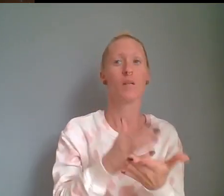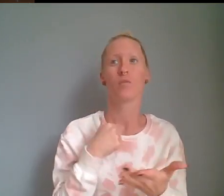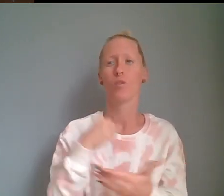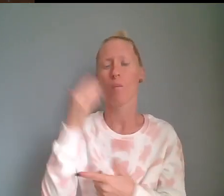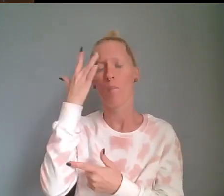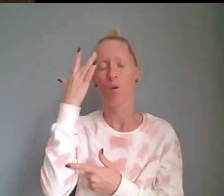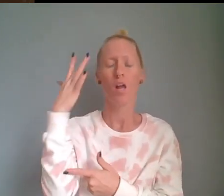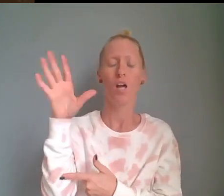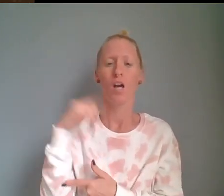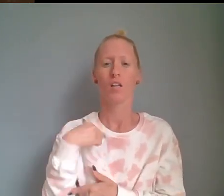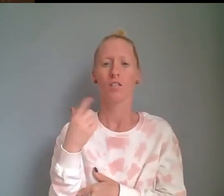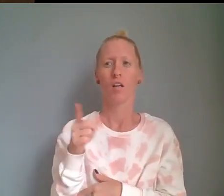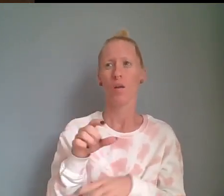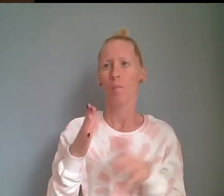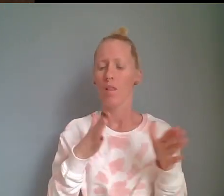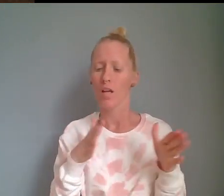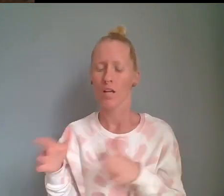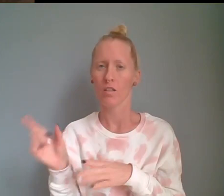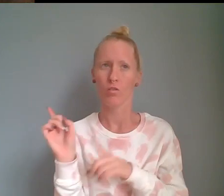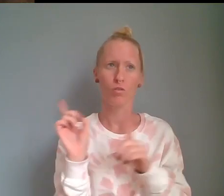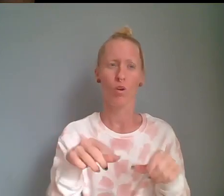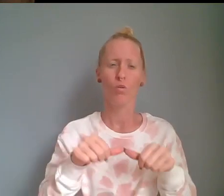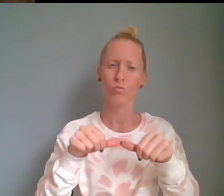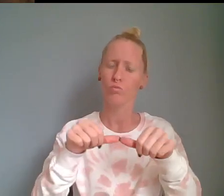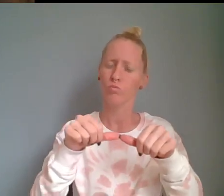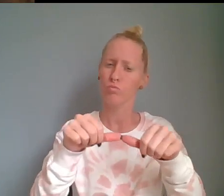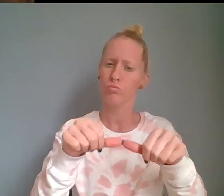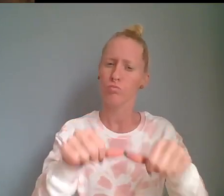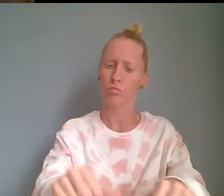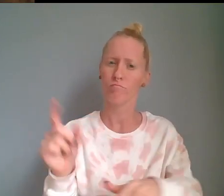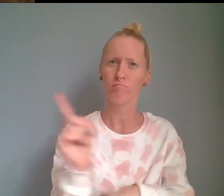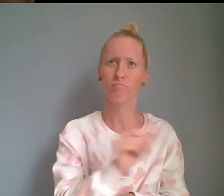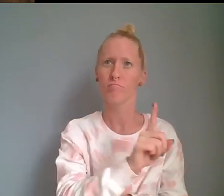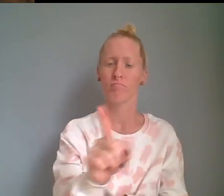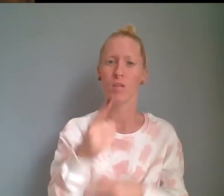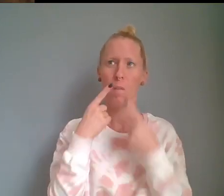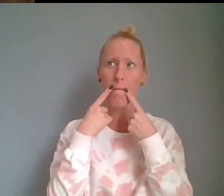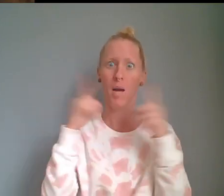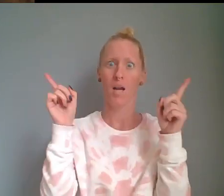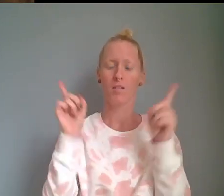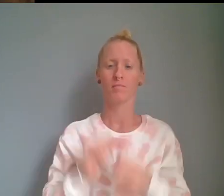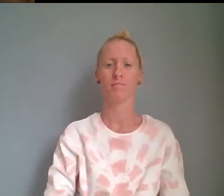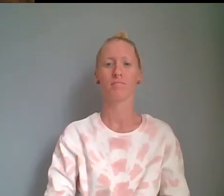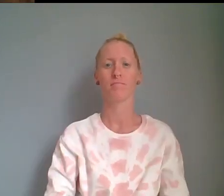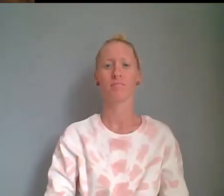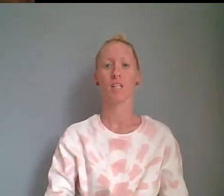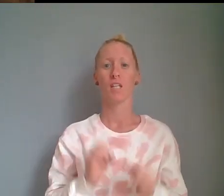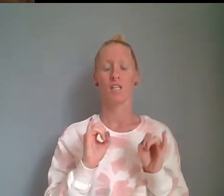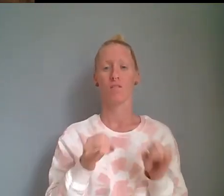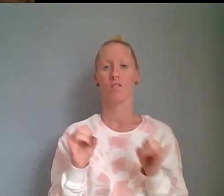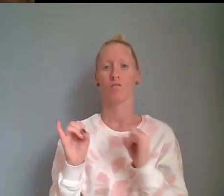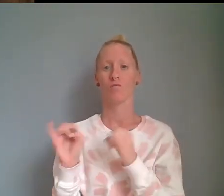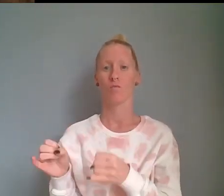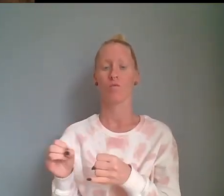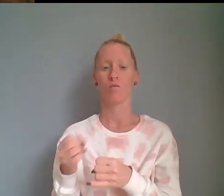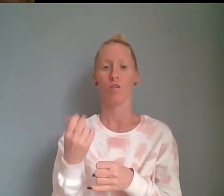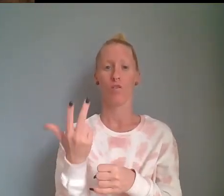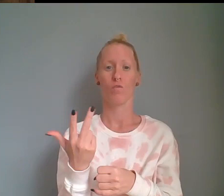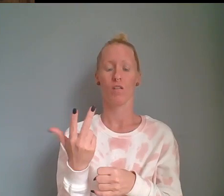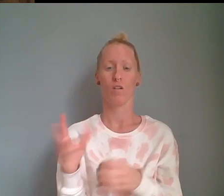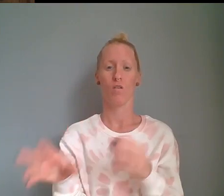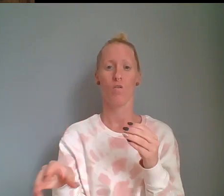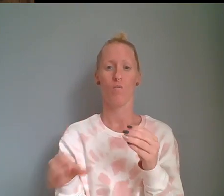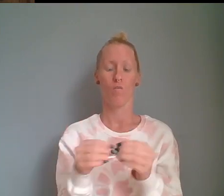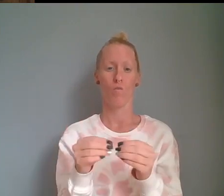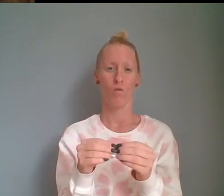You got the scheme, you got the plan. You're gonna make it. Okay. So the individual has 3 or more of these